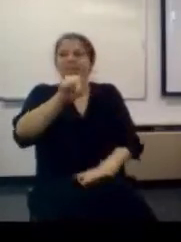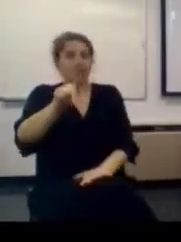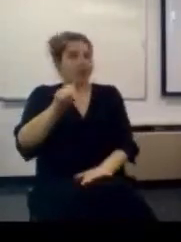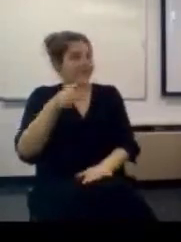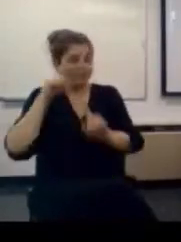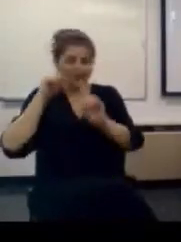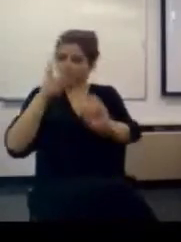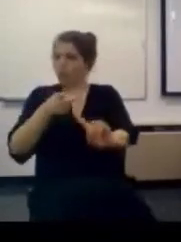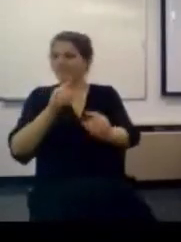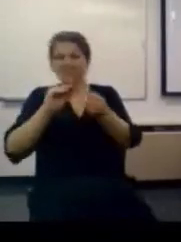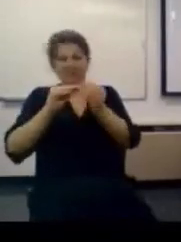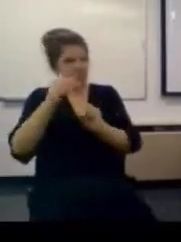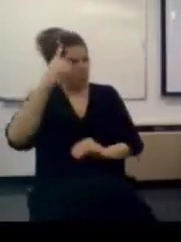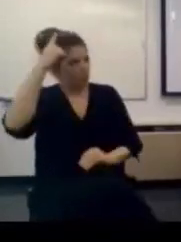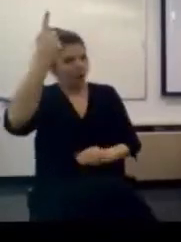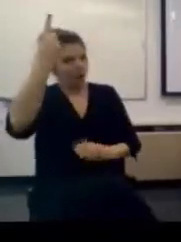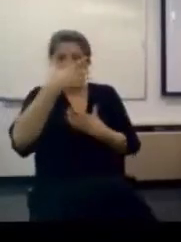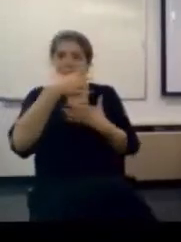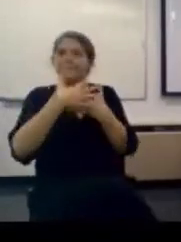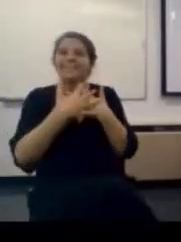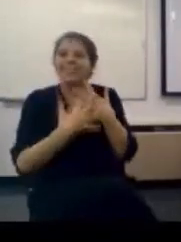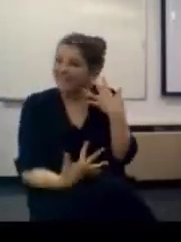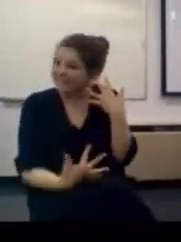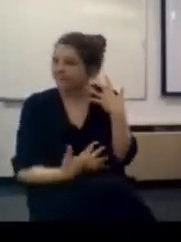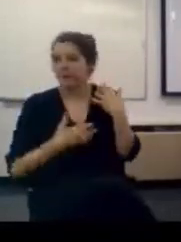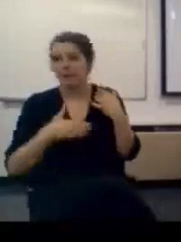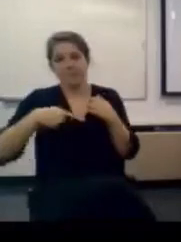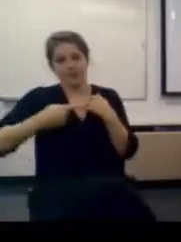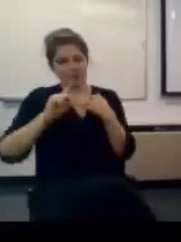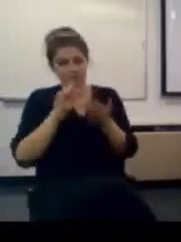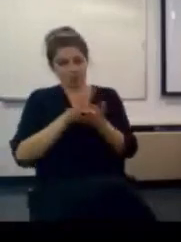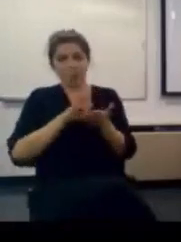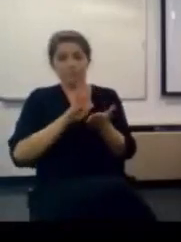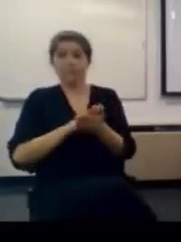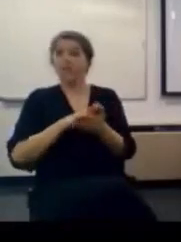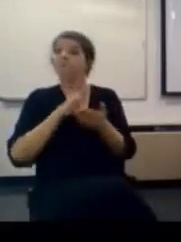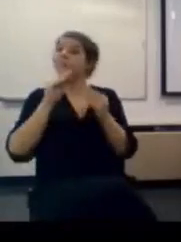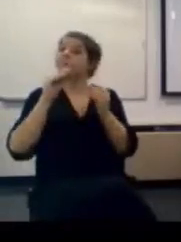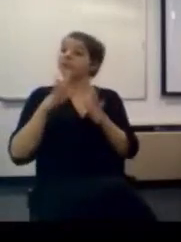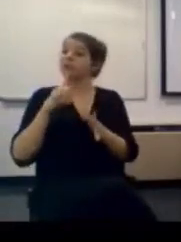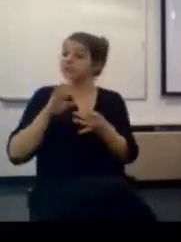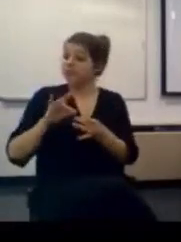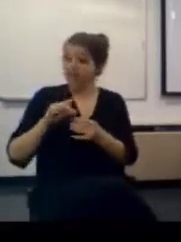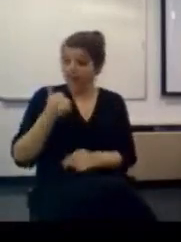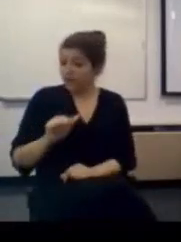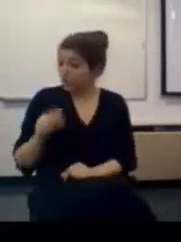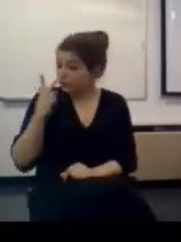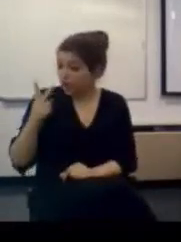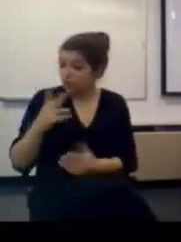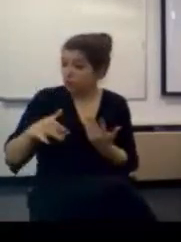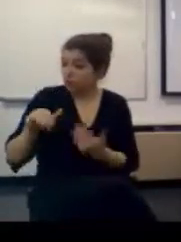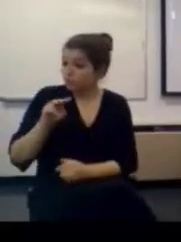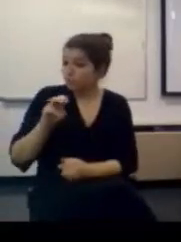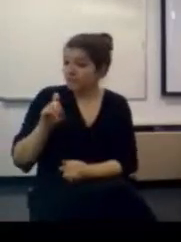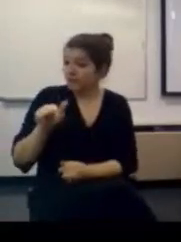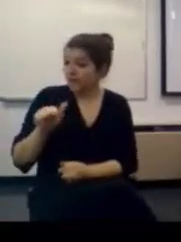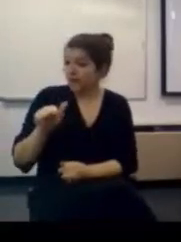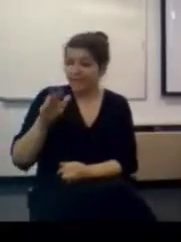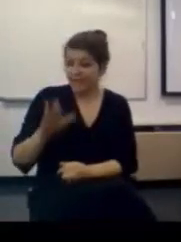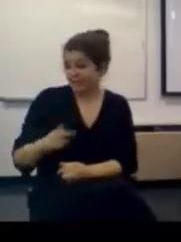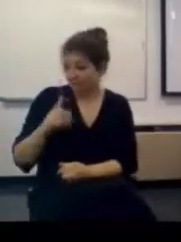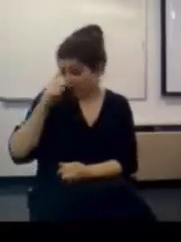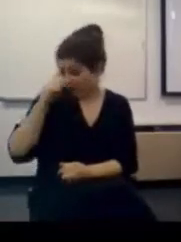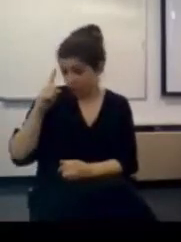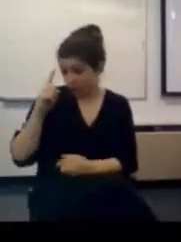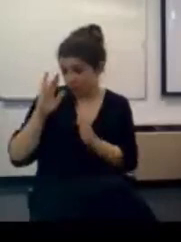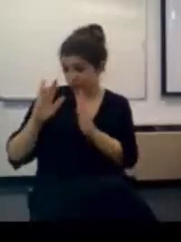anything, you know, the dissertation has to be the number one priority in your life. I remember I had professors tell me, if anybody saw your social media, they